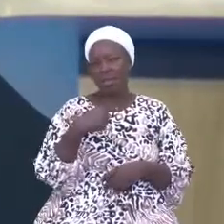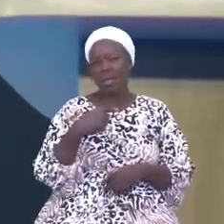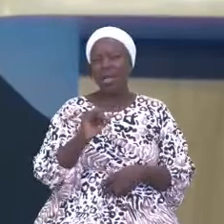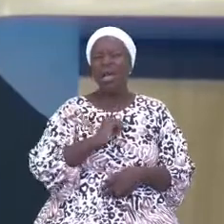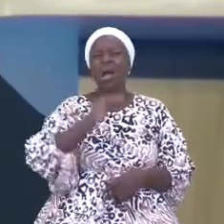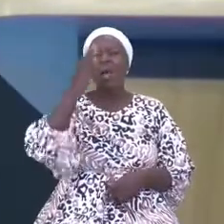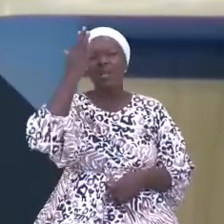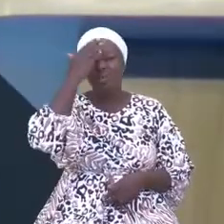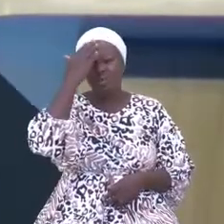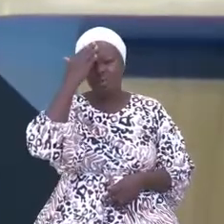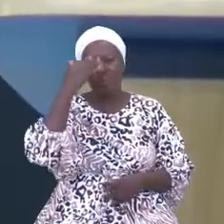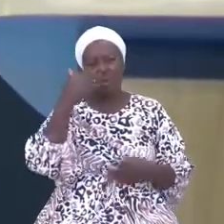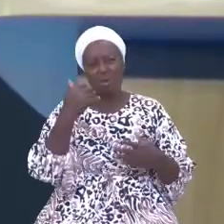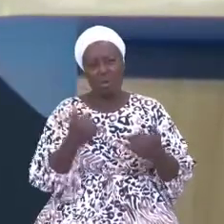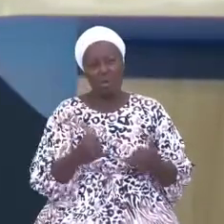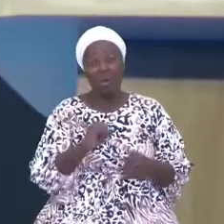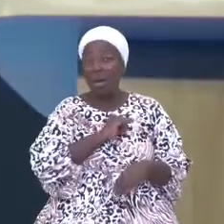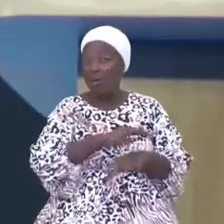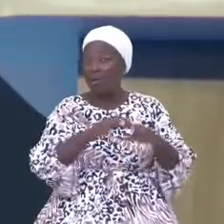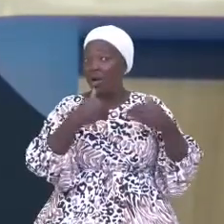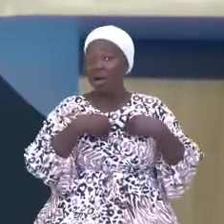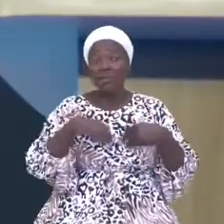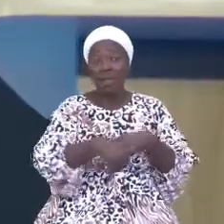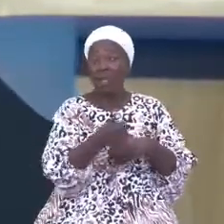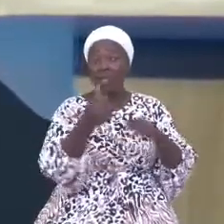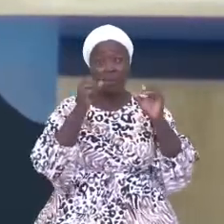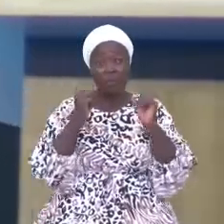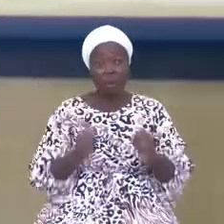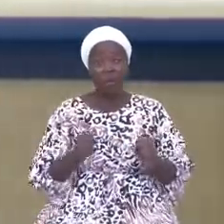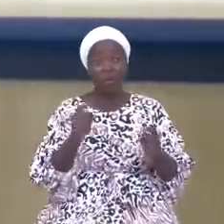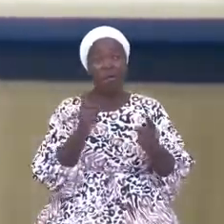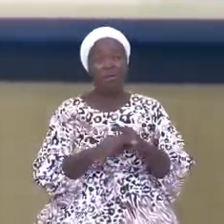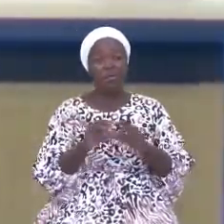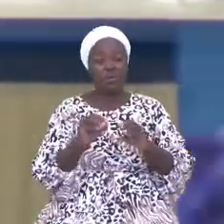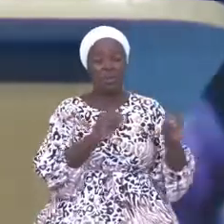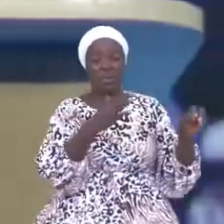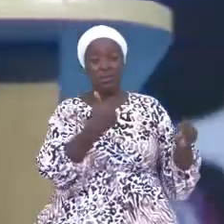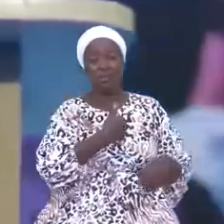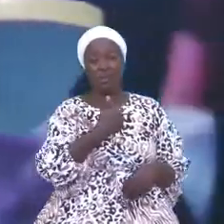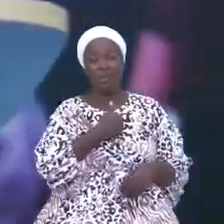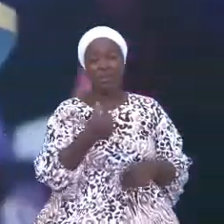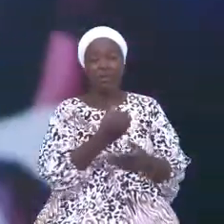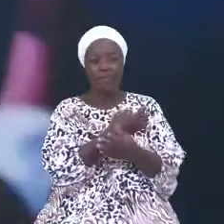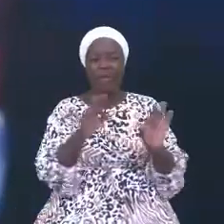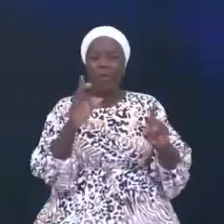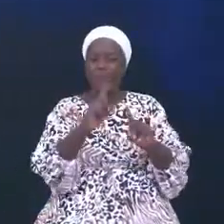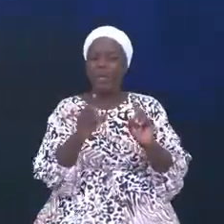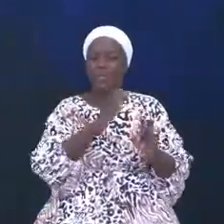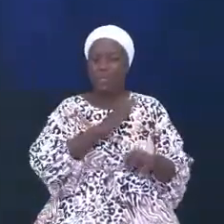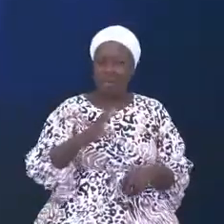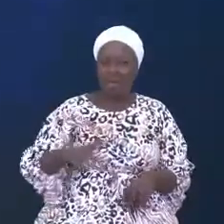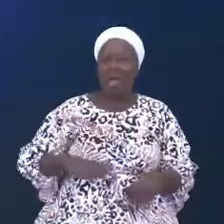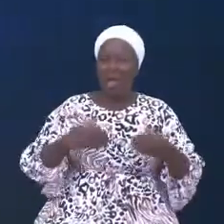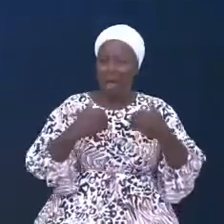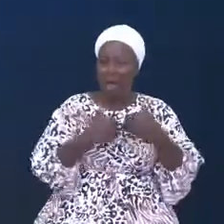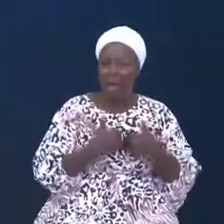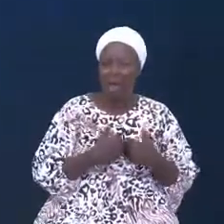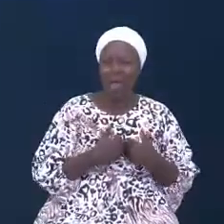recognize now, I didn't have any power to set myself free, but Christ